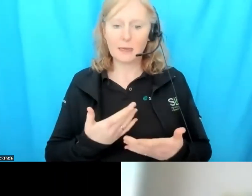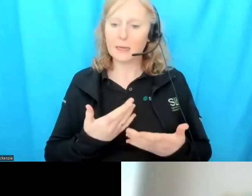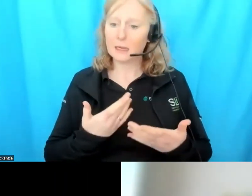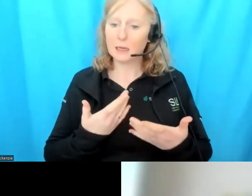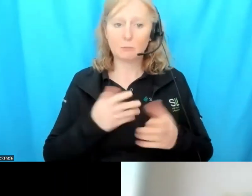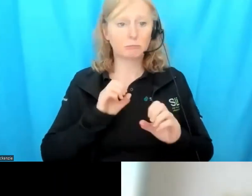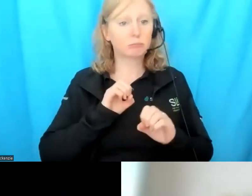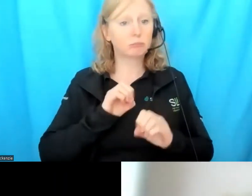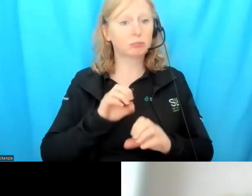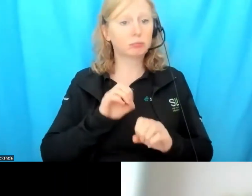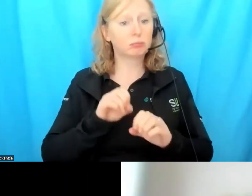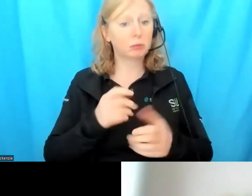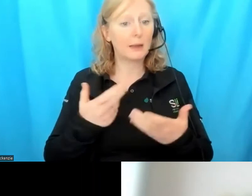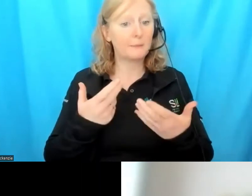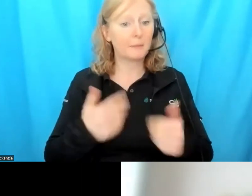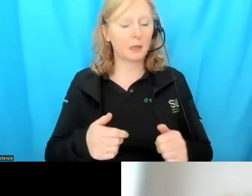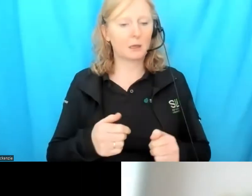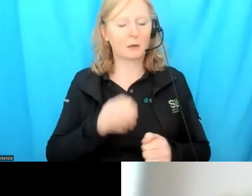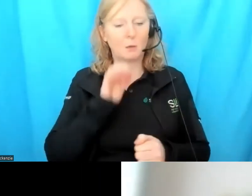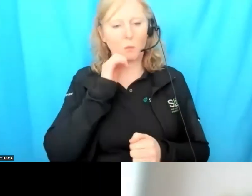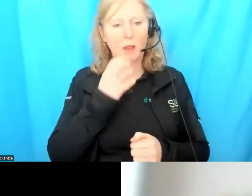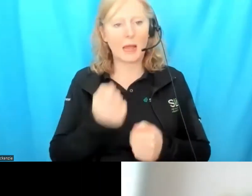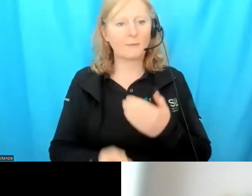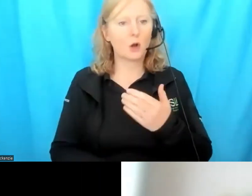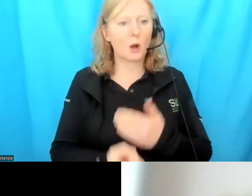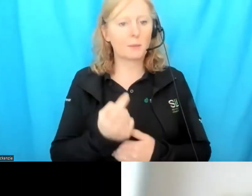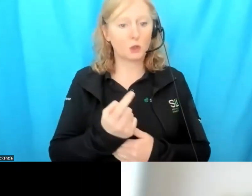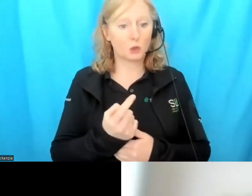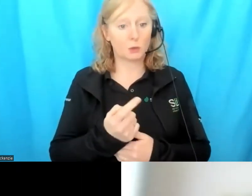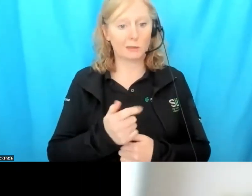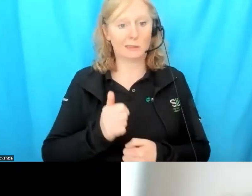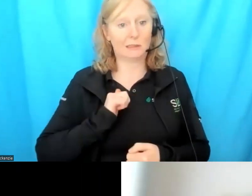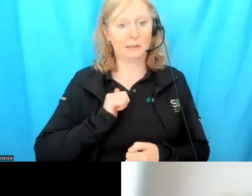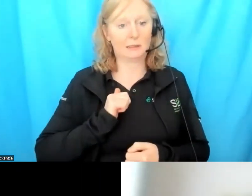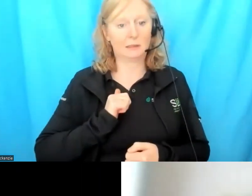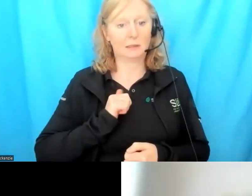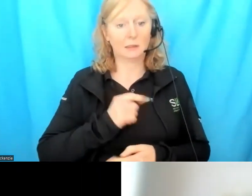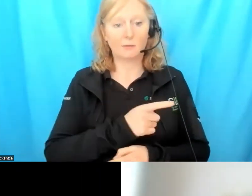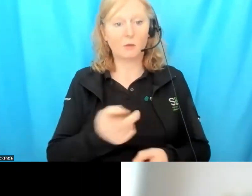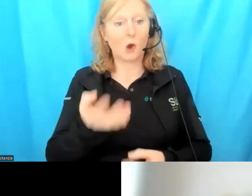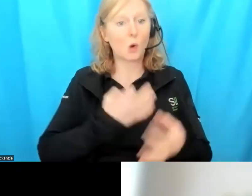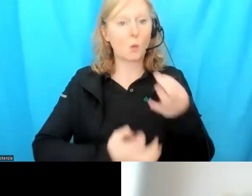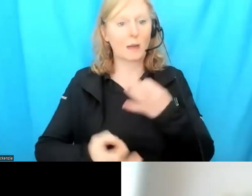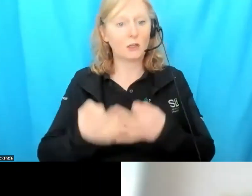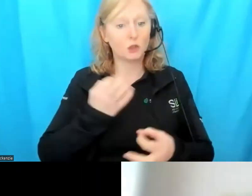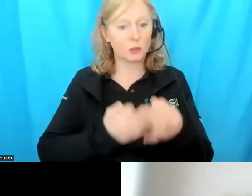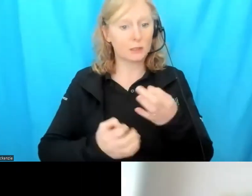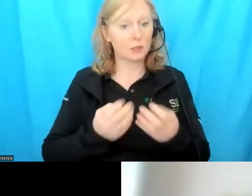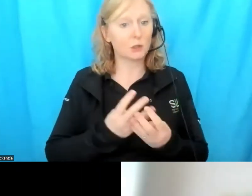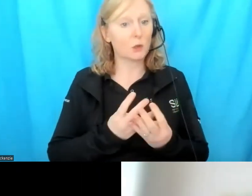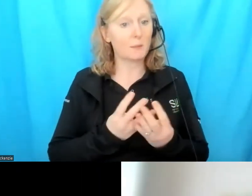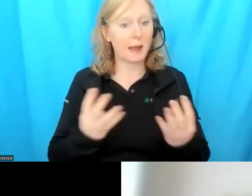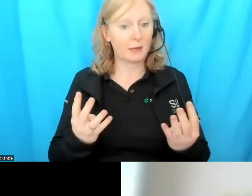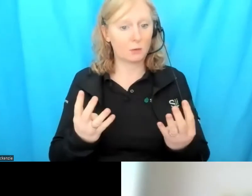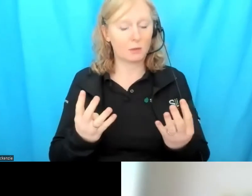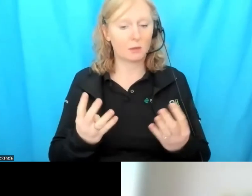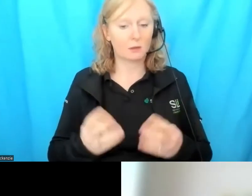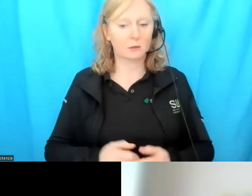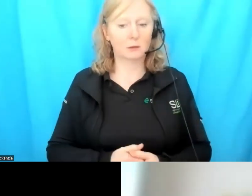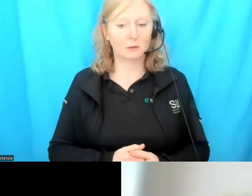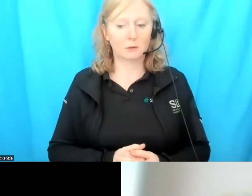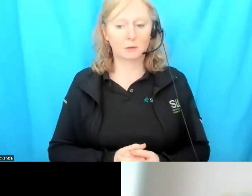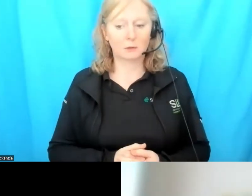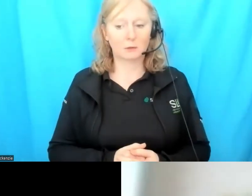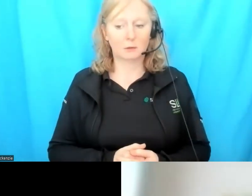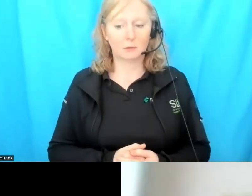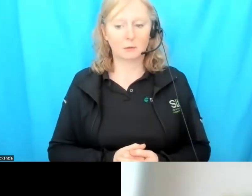and there will be the chance for you in just a moment to ask some questions to our panel. But what we're going